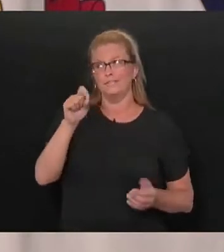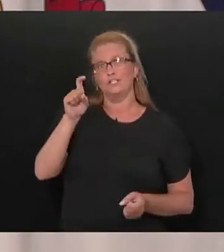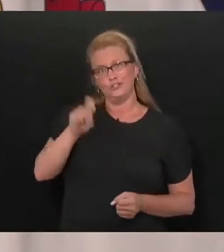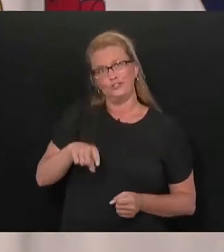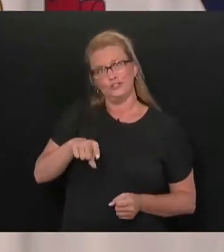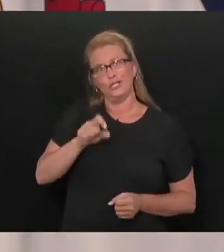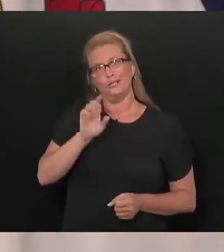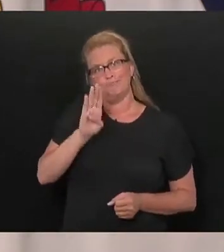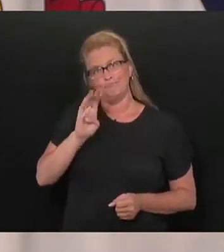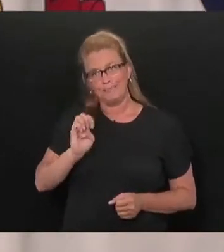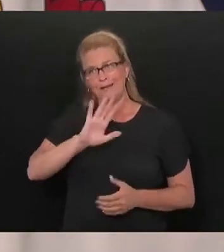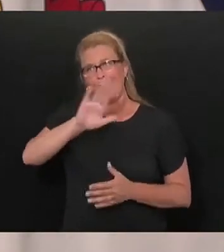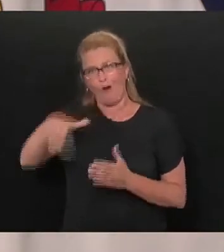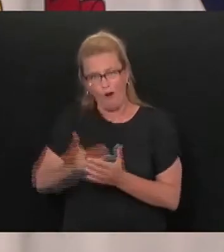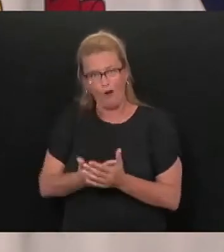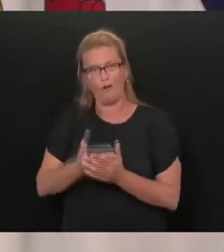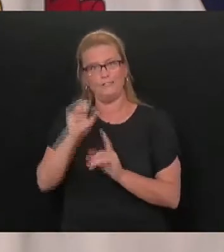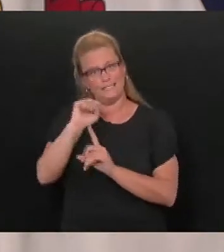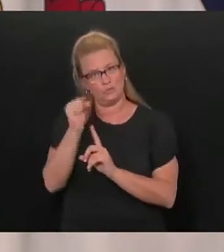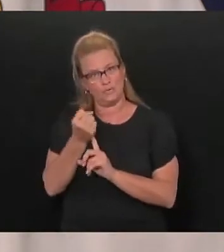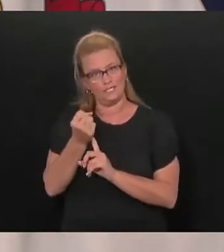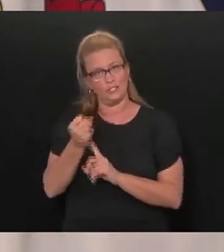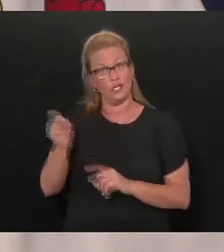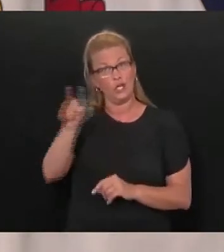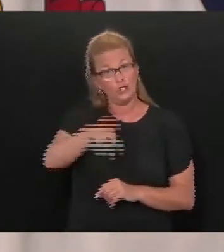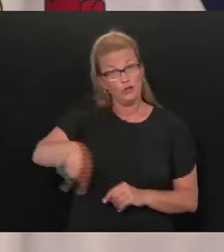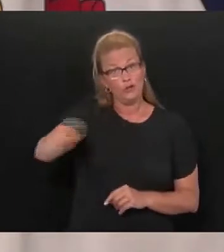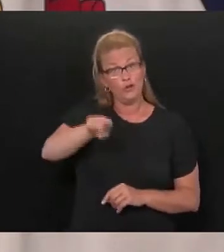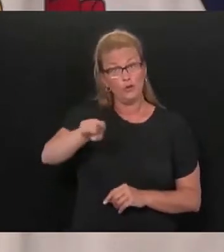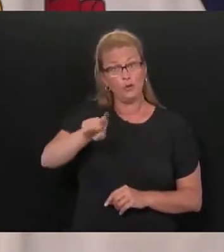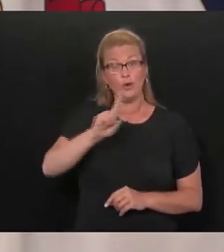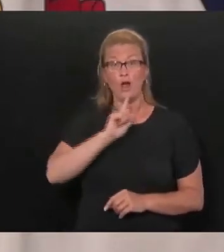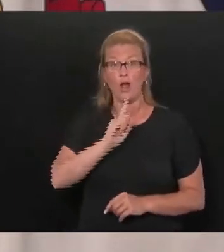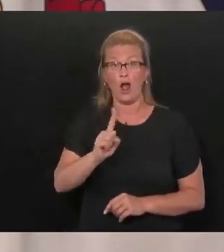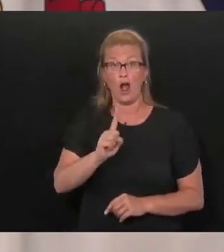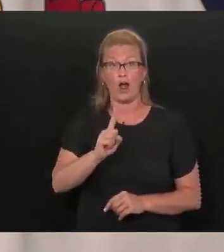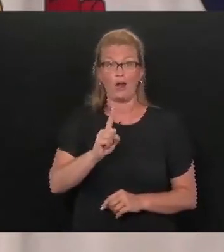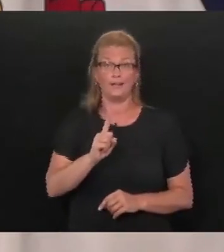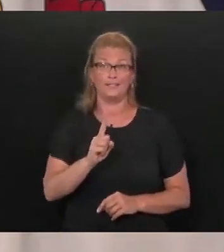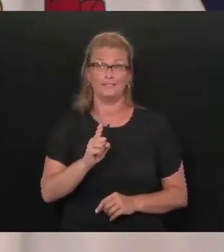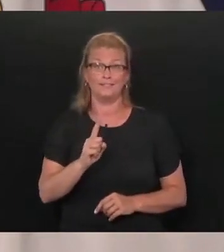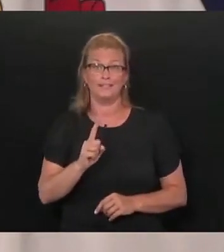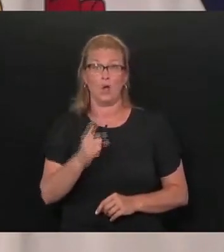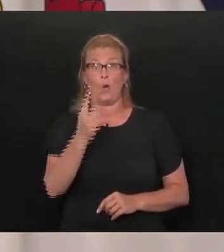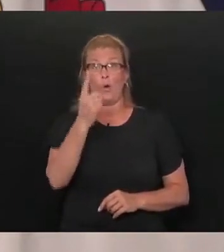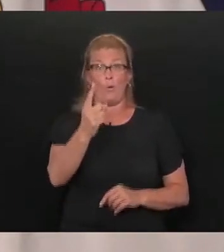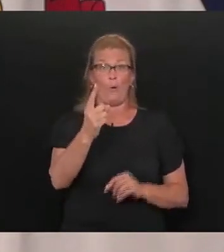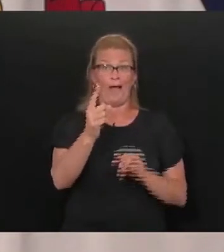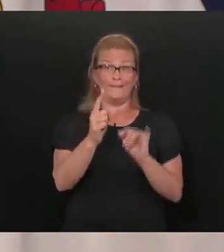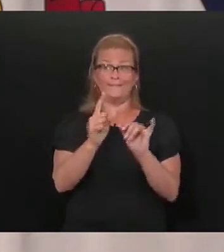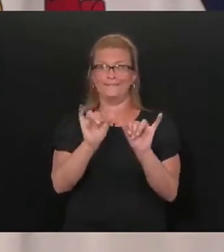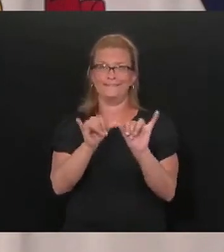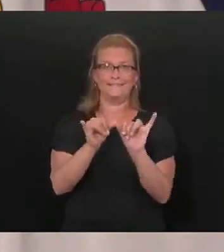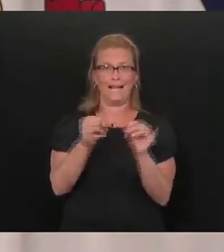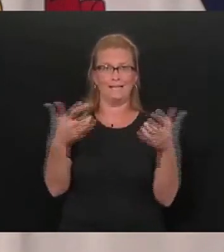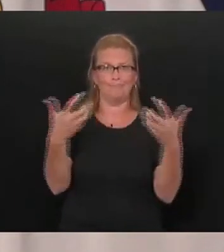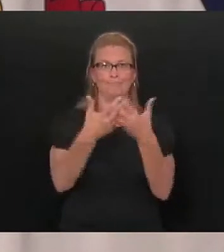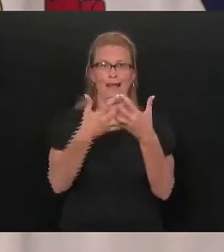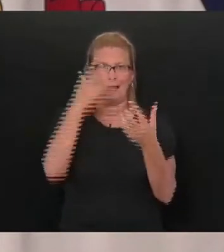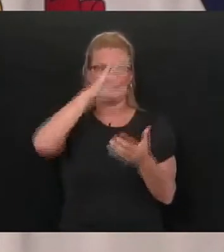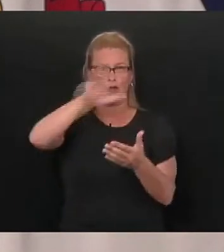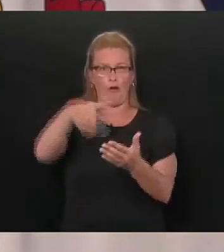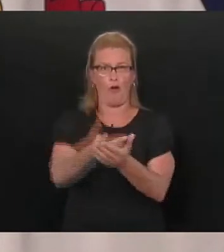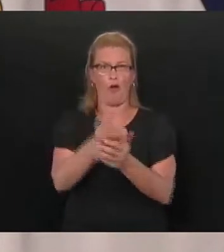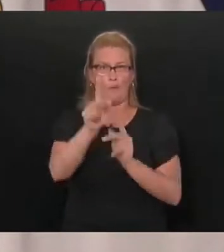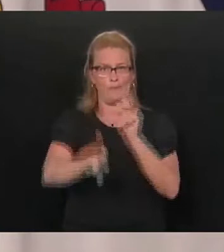all situations, you are one size fits all with us.